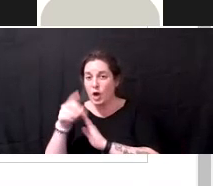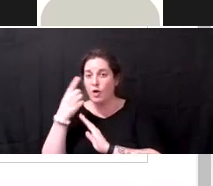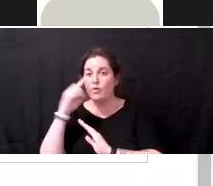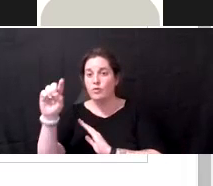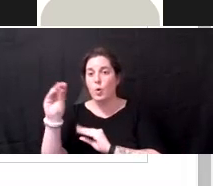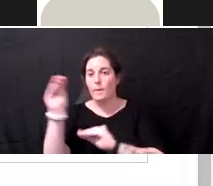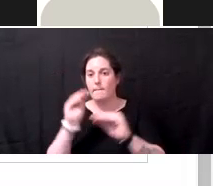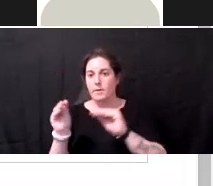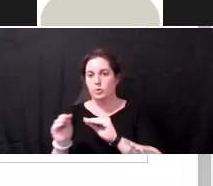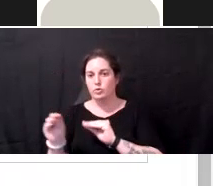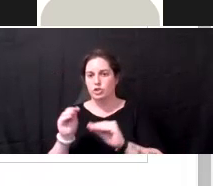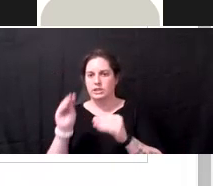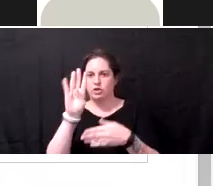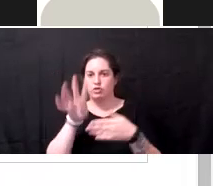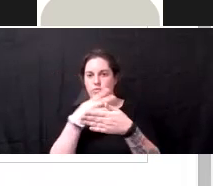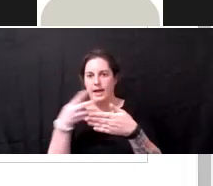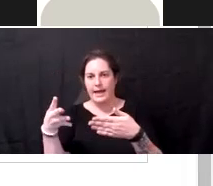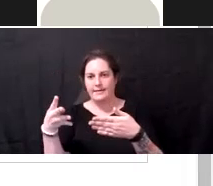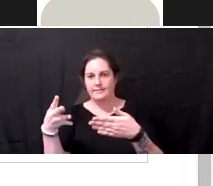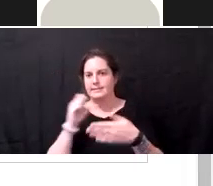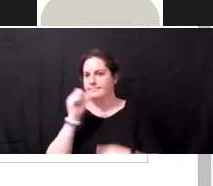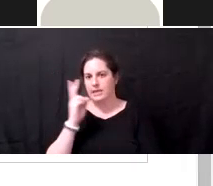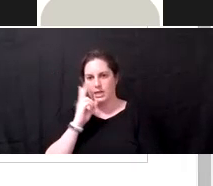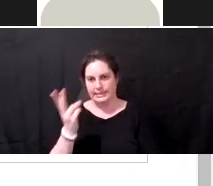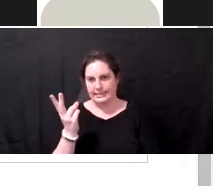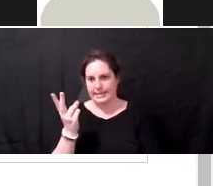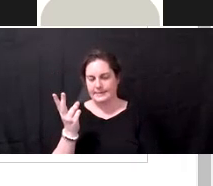graphs. So I'm going to play that video for you.